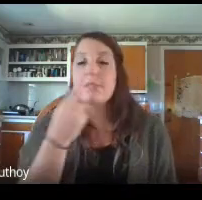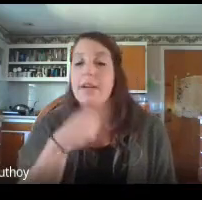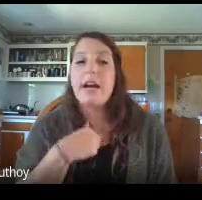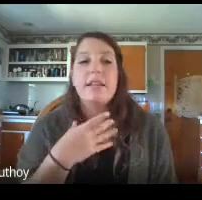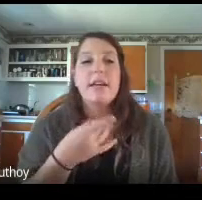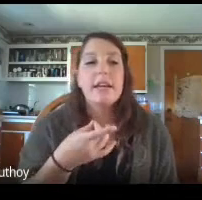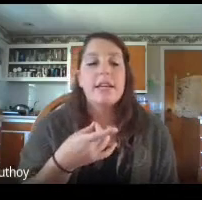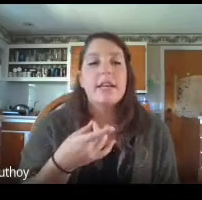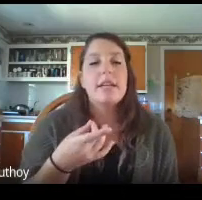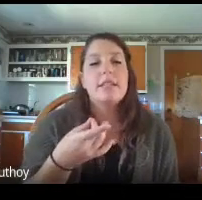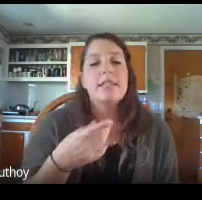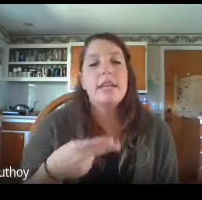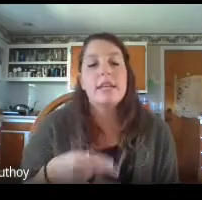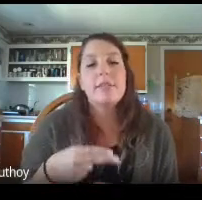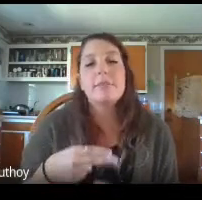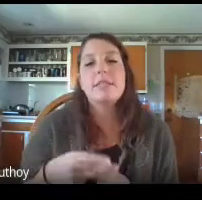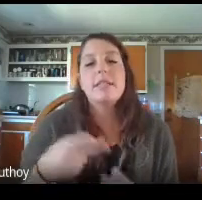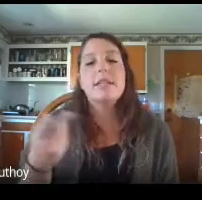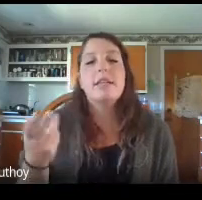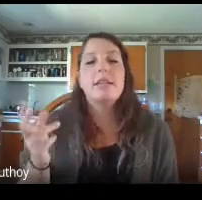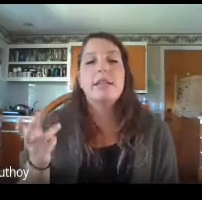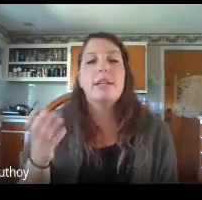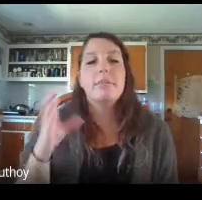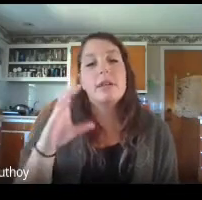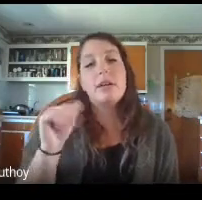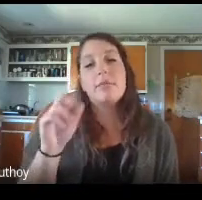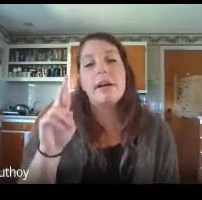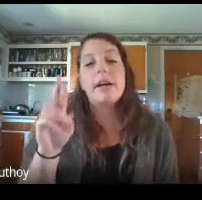The restaurant I like is named